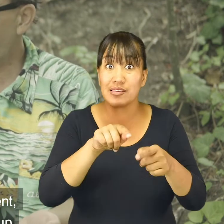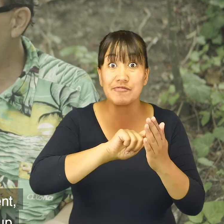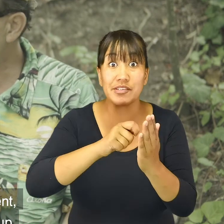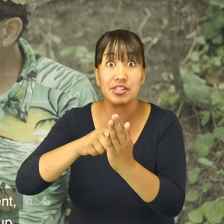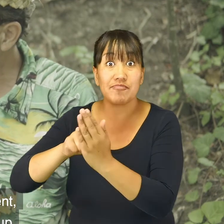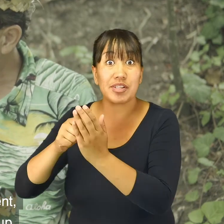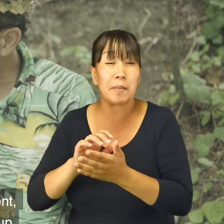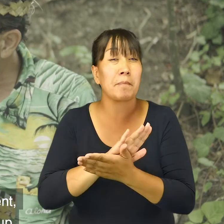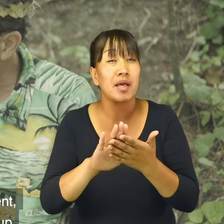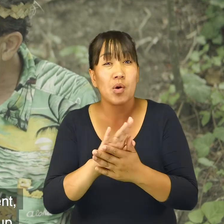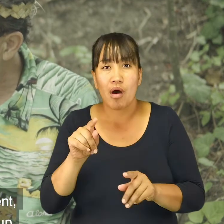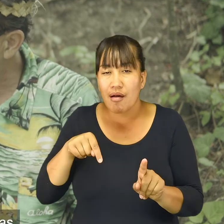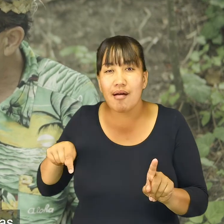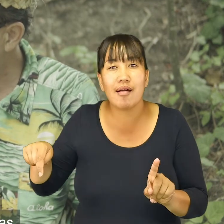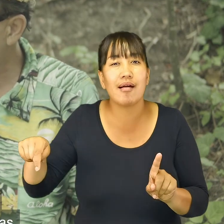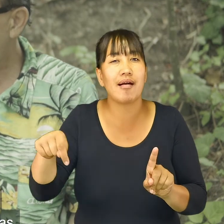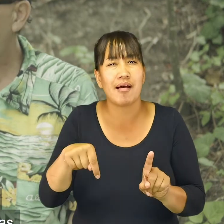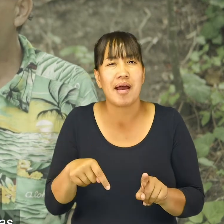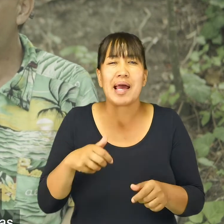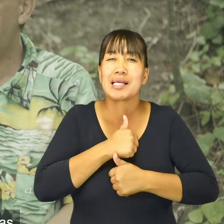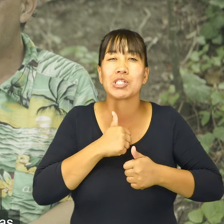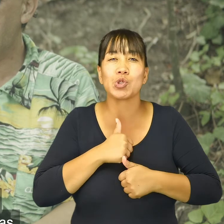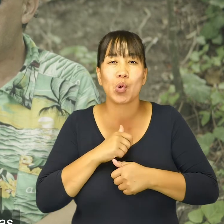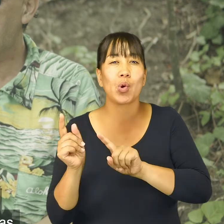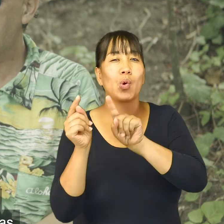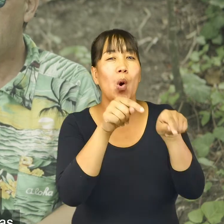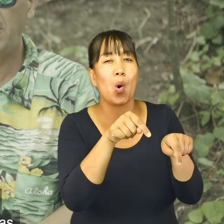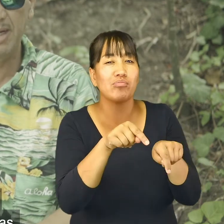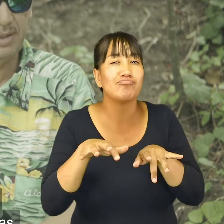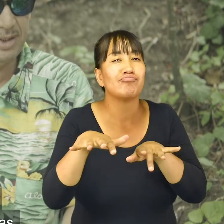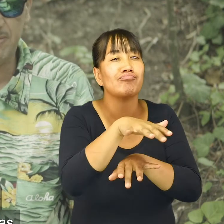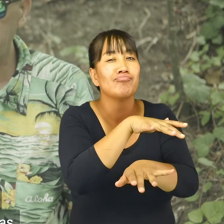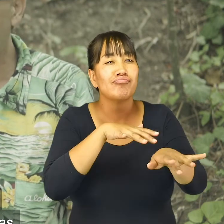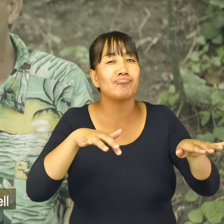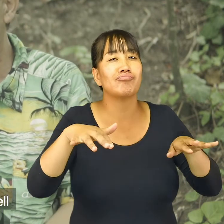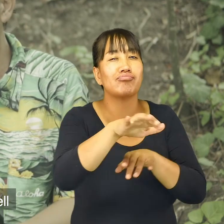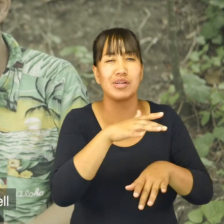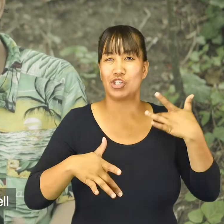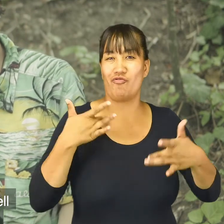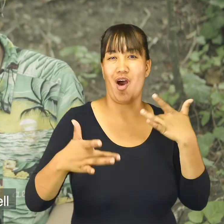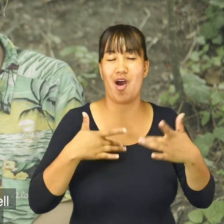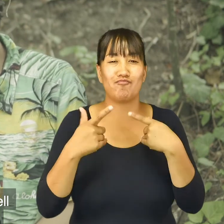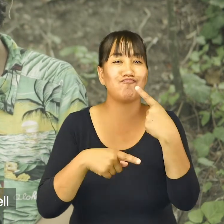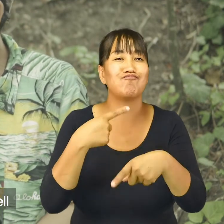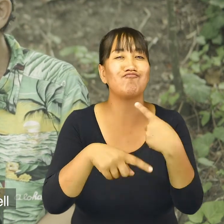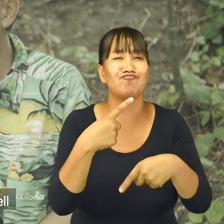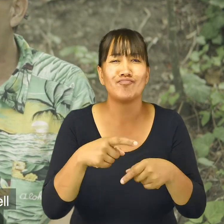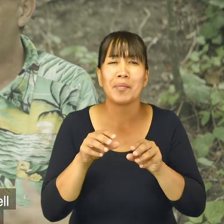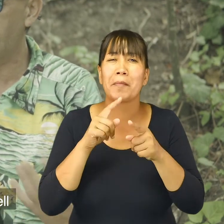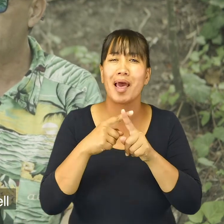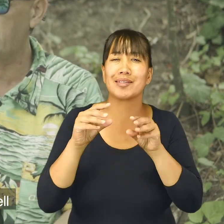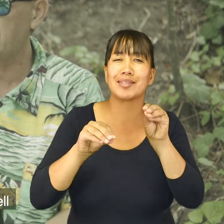We as men got to fix up what we've done so that our elder siblings, such as the kiwi,